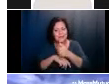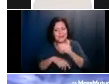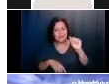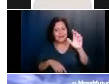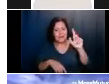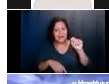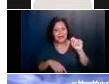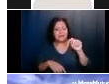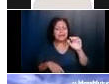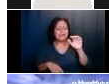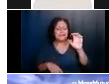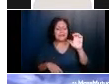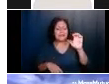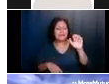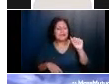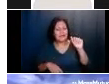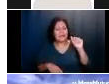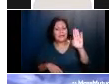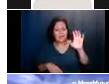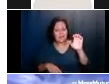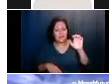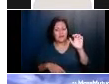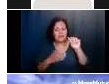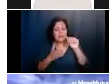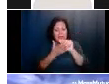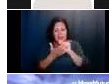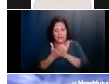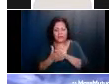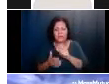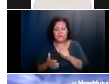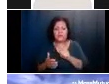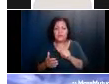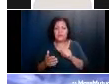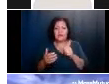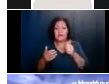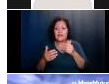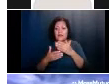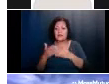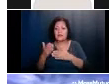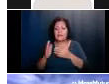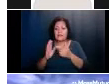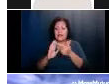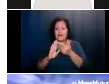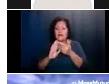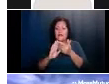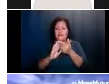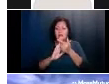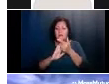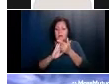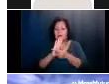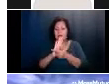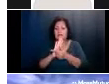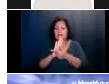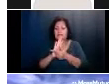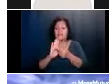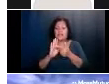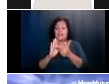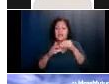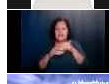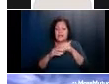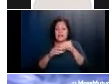an ABLE account. There is legislation in Congress to change that.